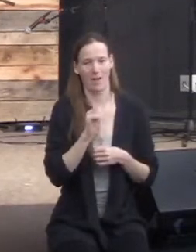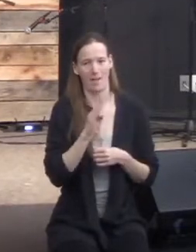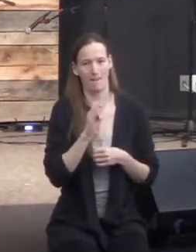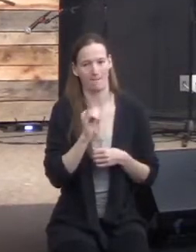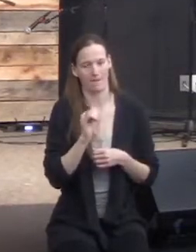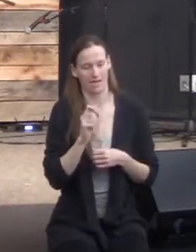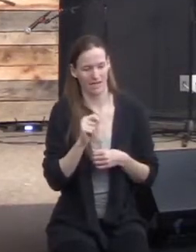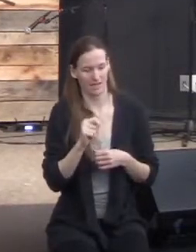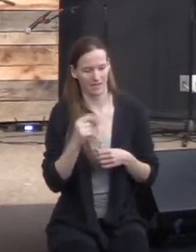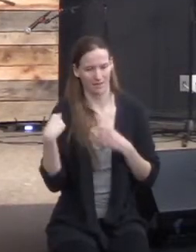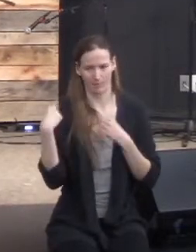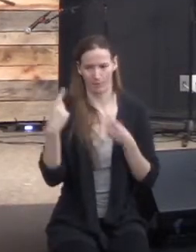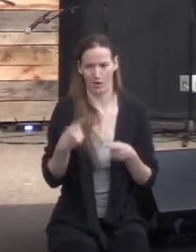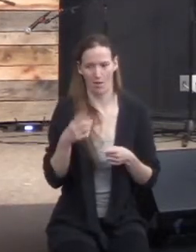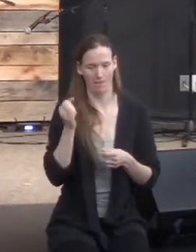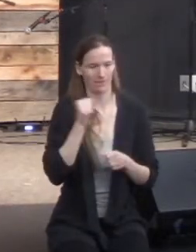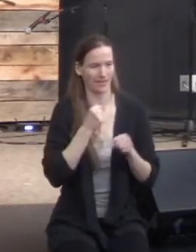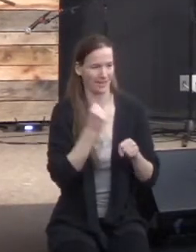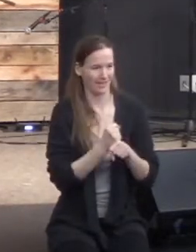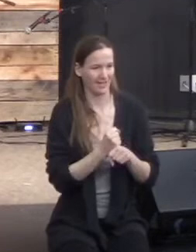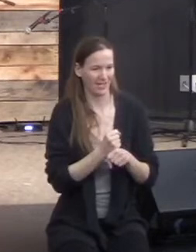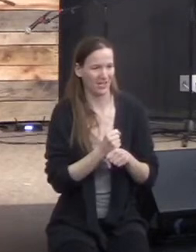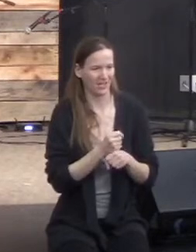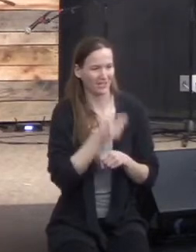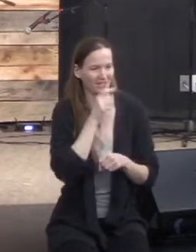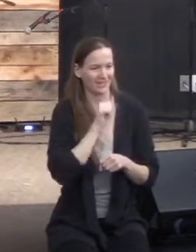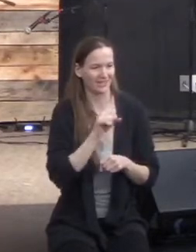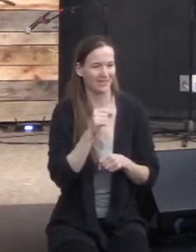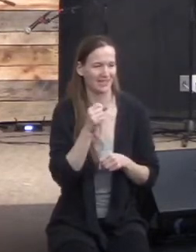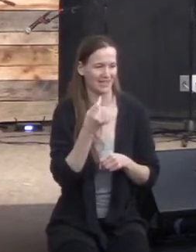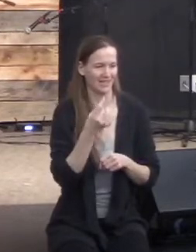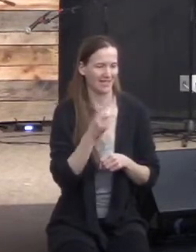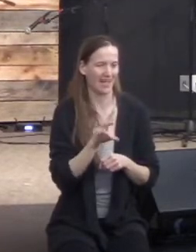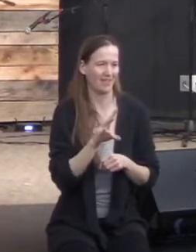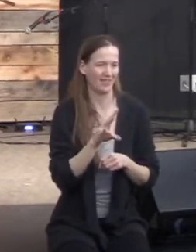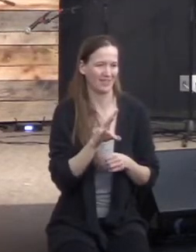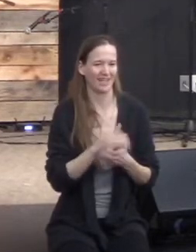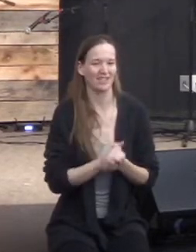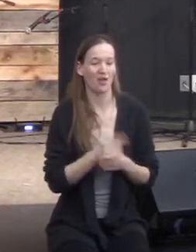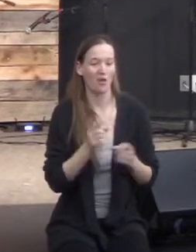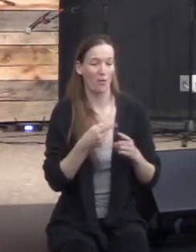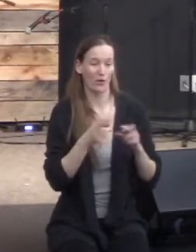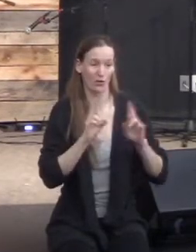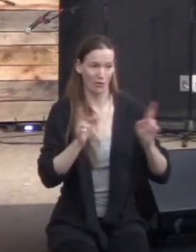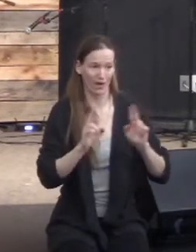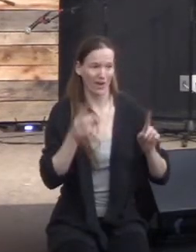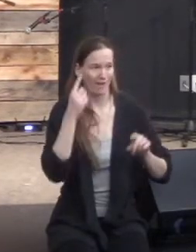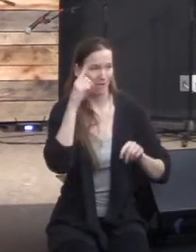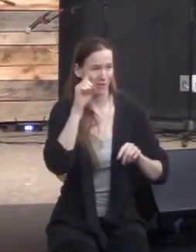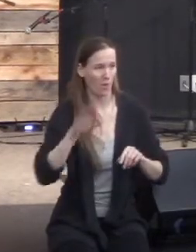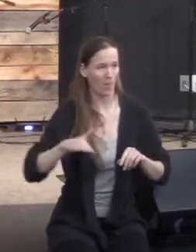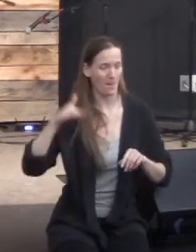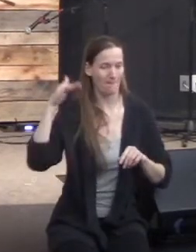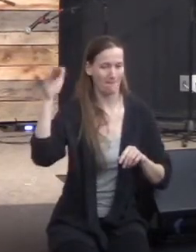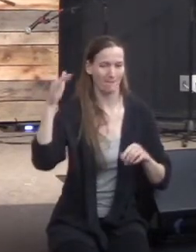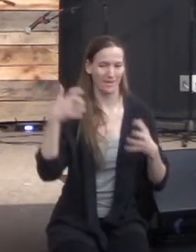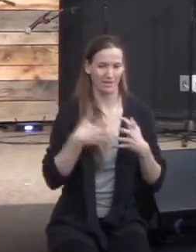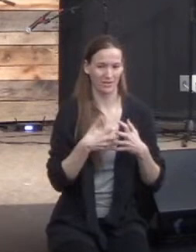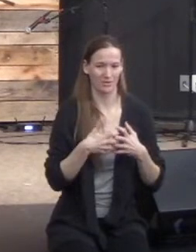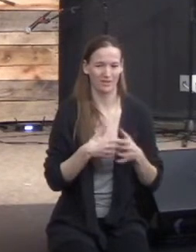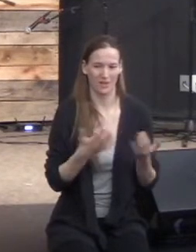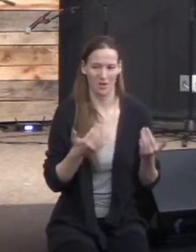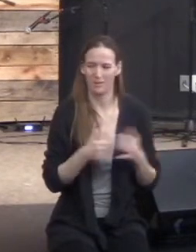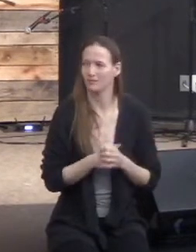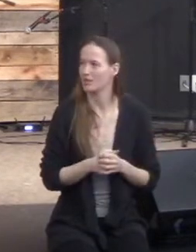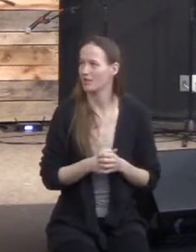yeah, when you're ready to step up to the adult leagues, you know, come on up. Actually, if you can avoid it, I